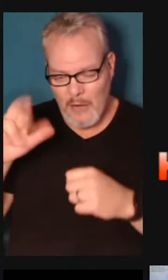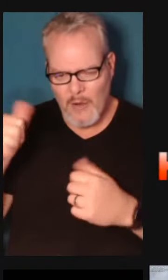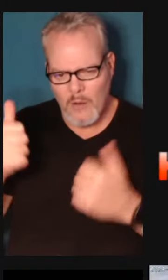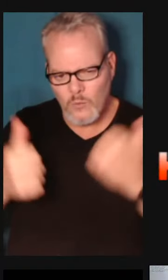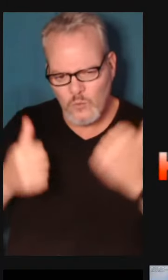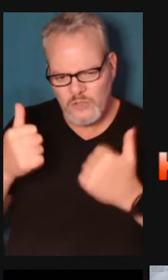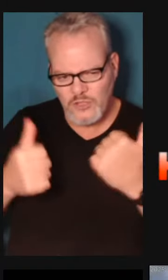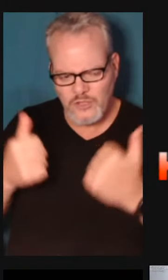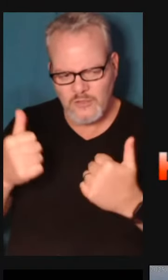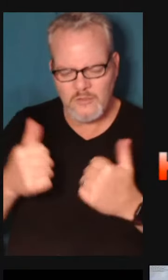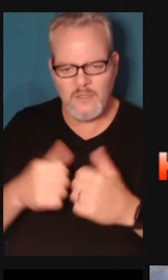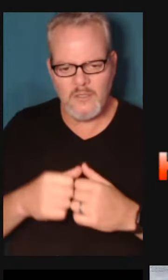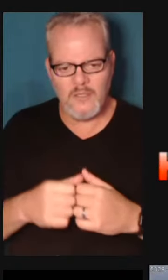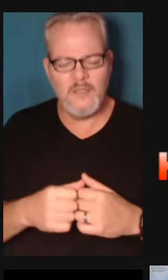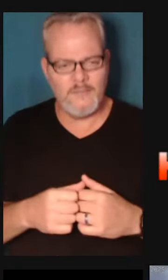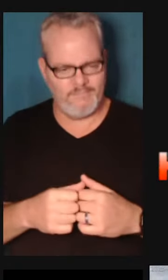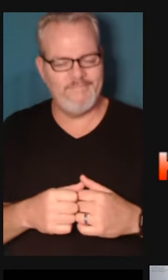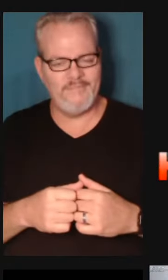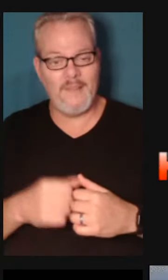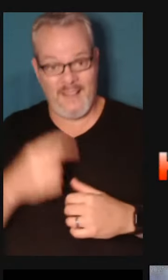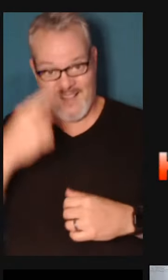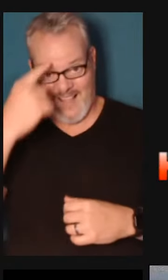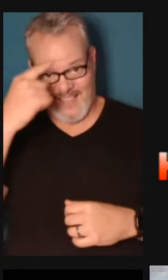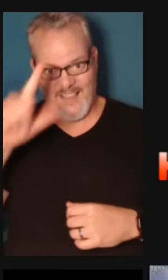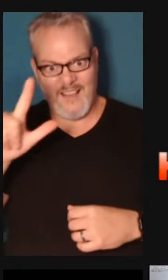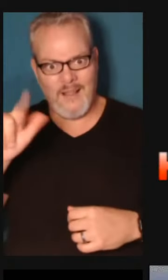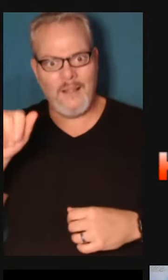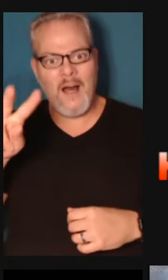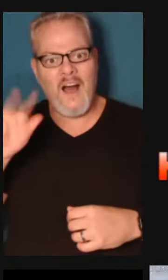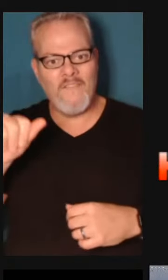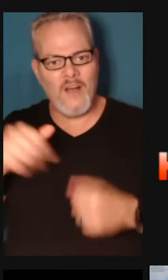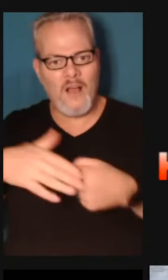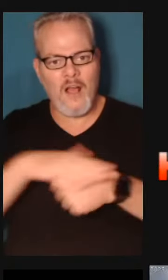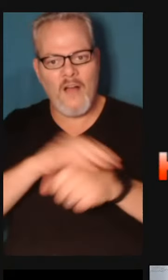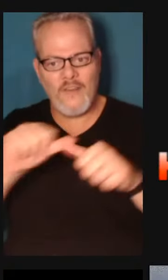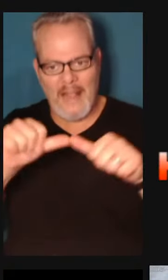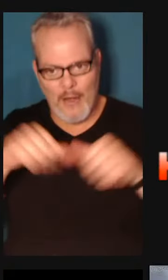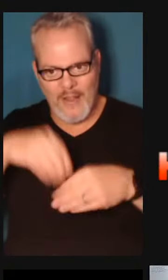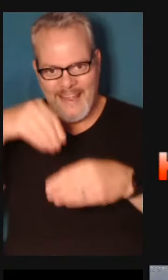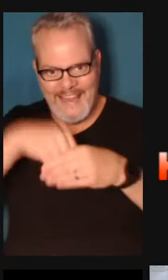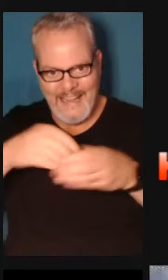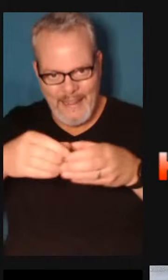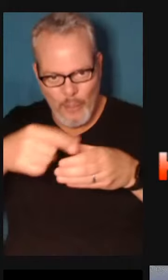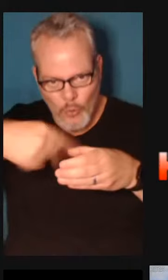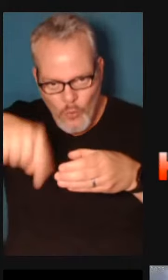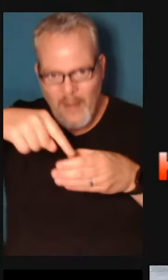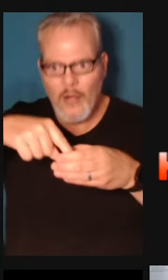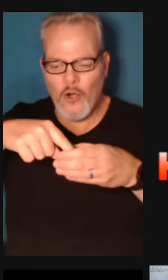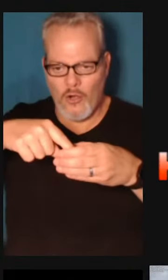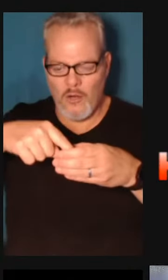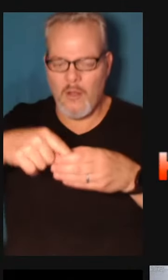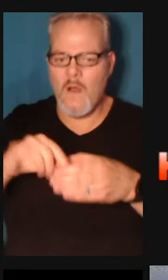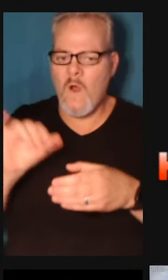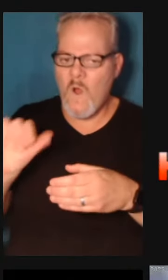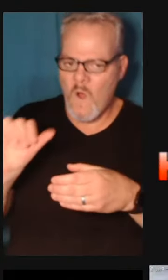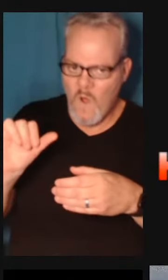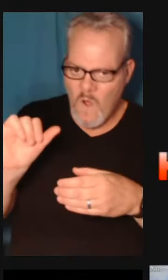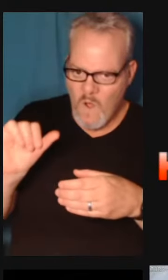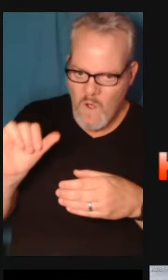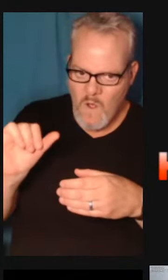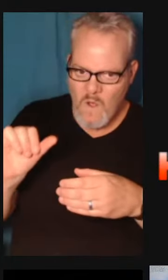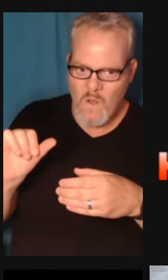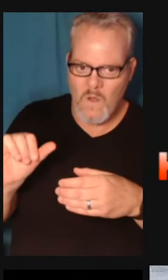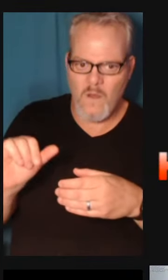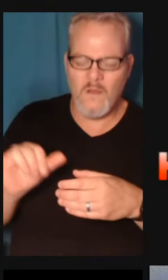hear? Yeah, I think that the lava covered area in this crater right here. Right. So to give